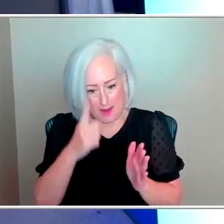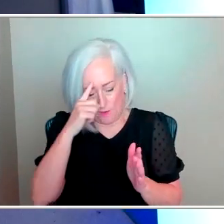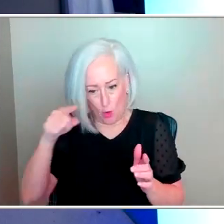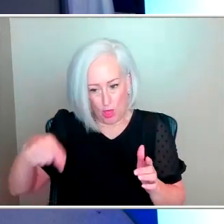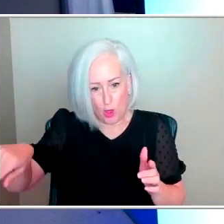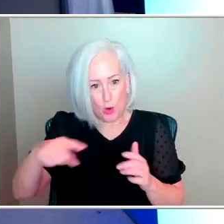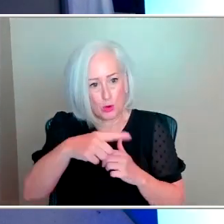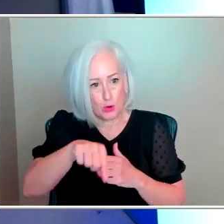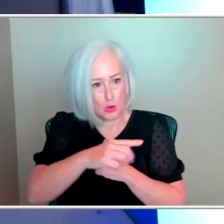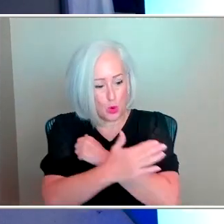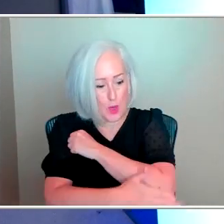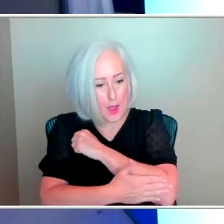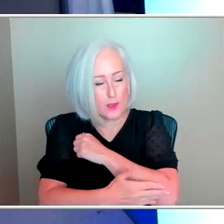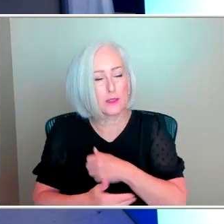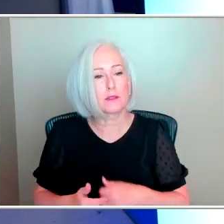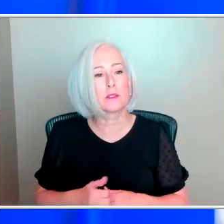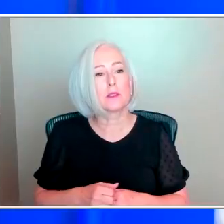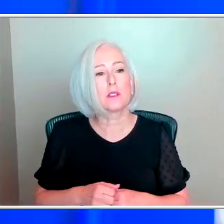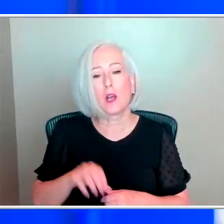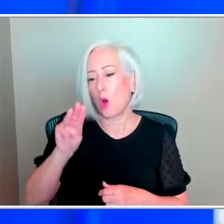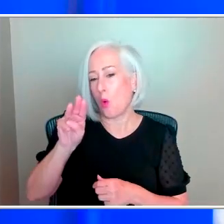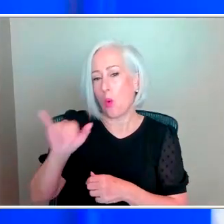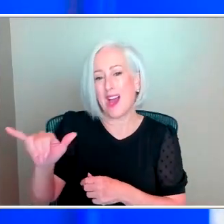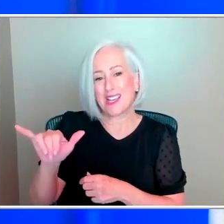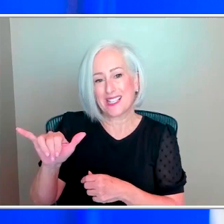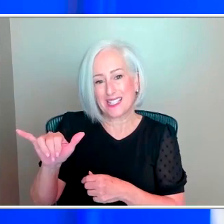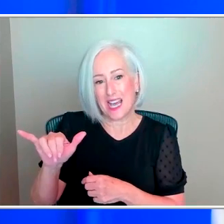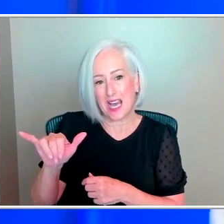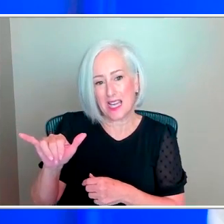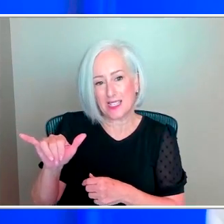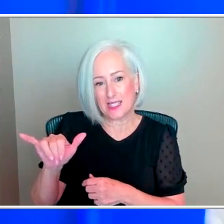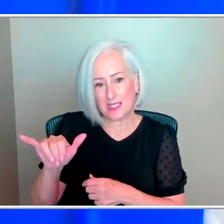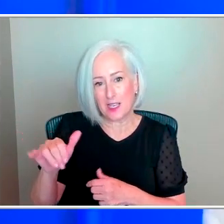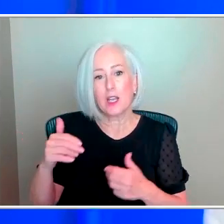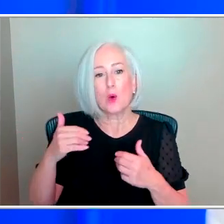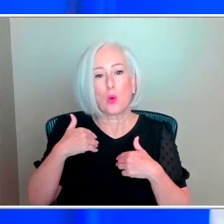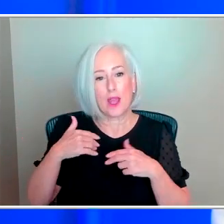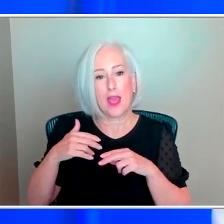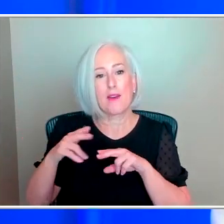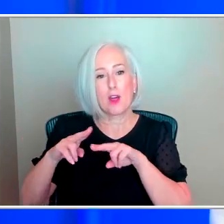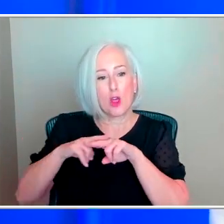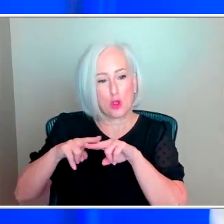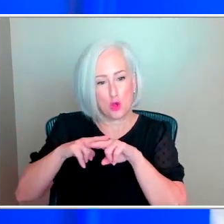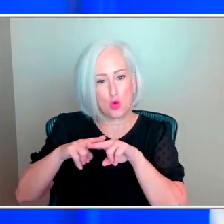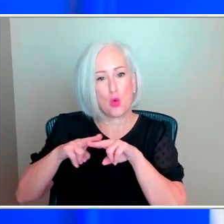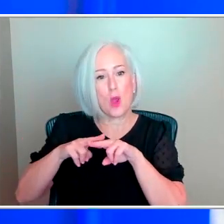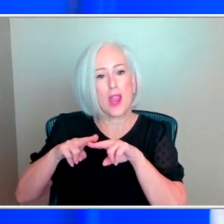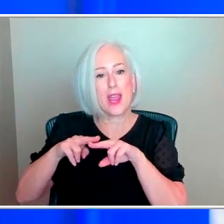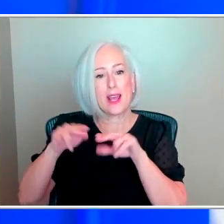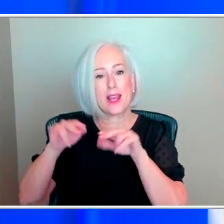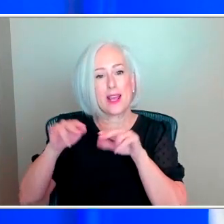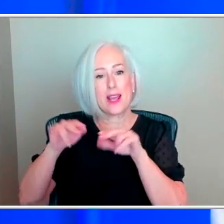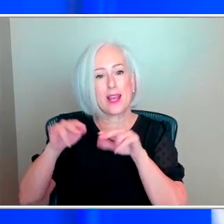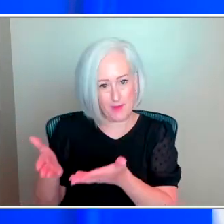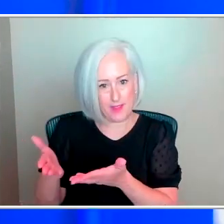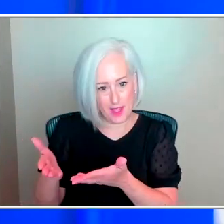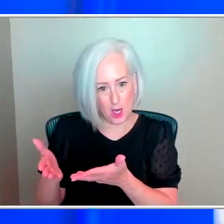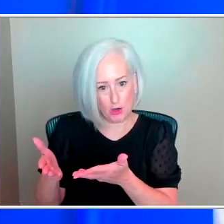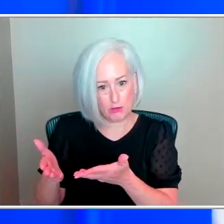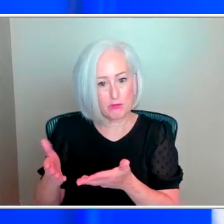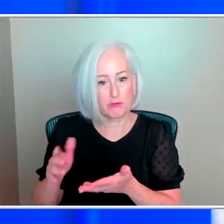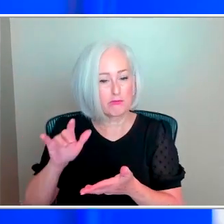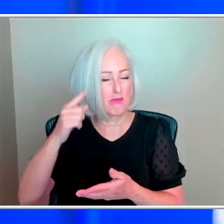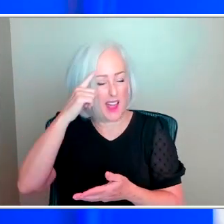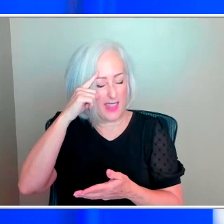Well, I think in Wyandotte, we've got that rail system over there that sits there, and I think that plays a role